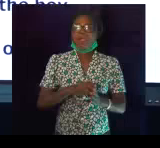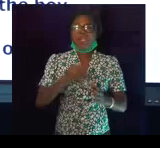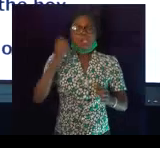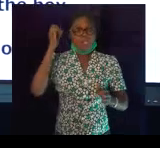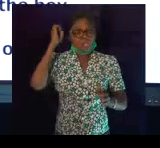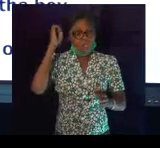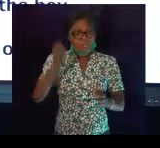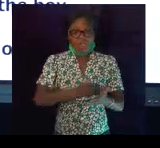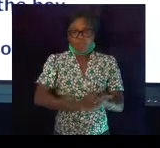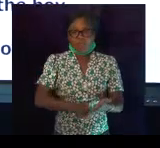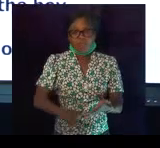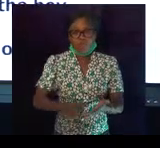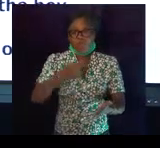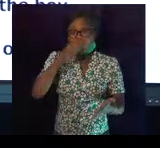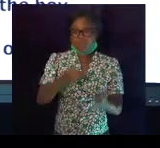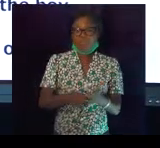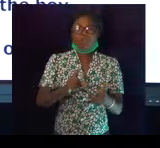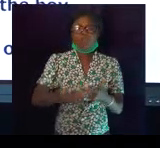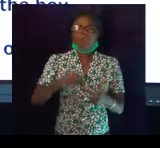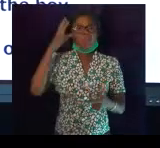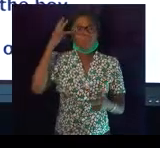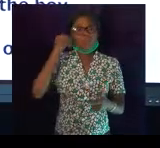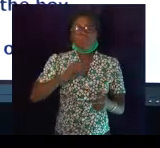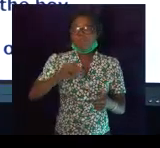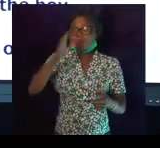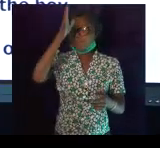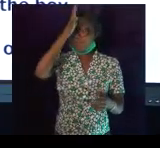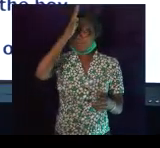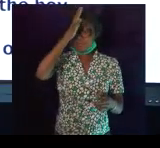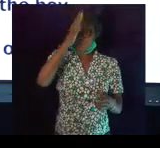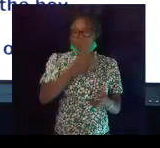wrote a letter to his father.